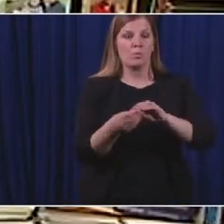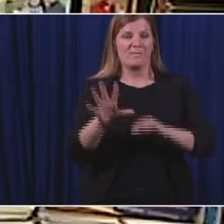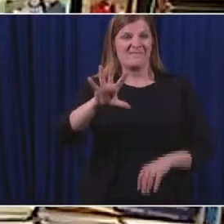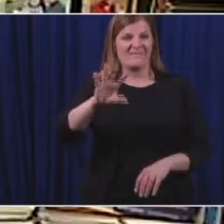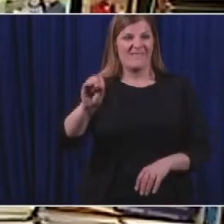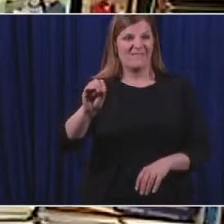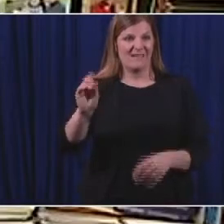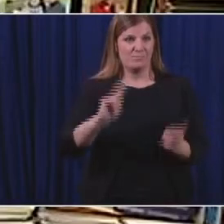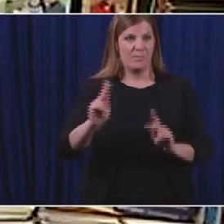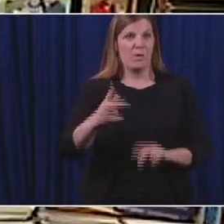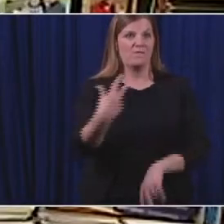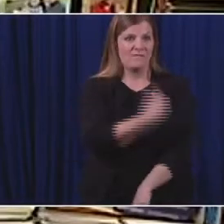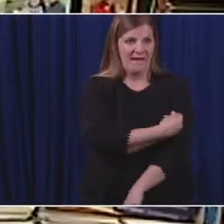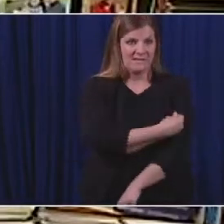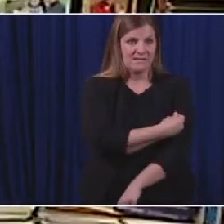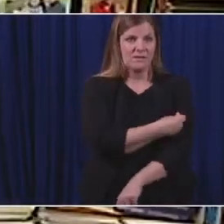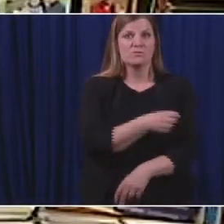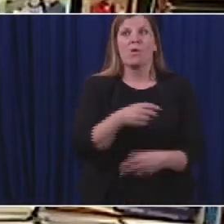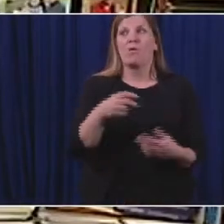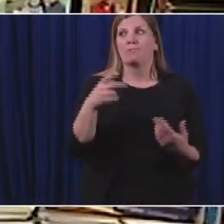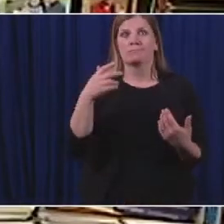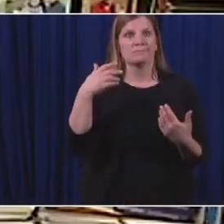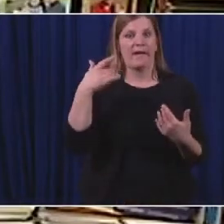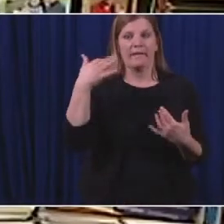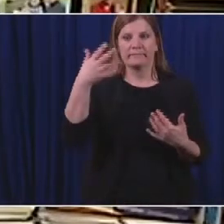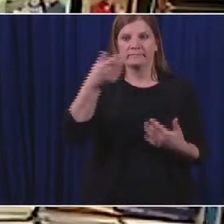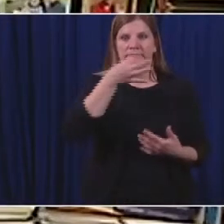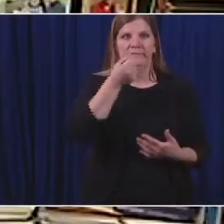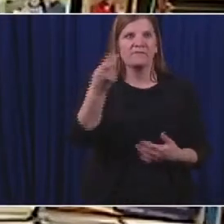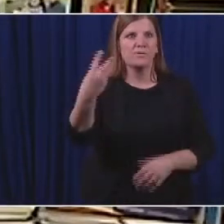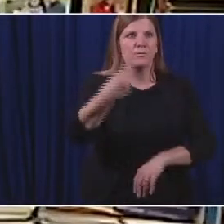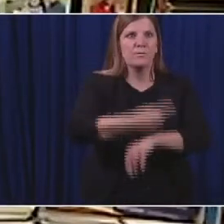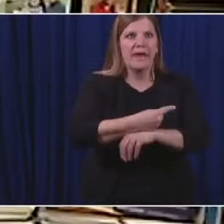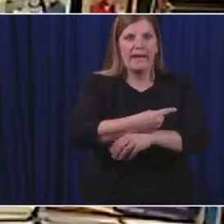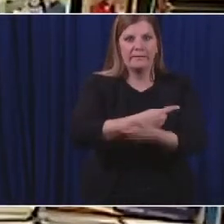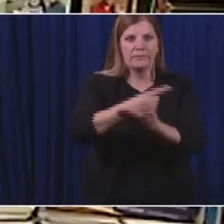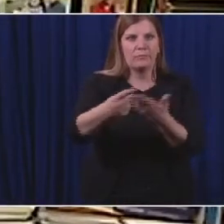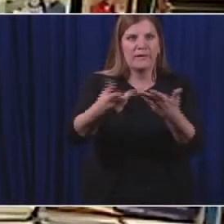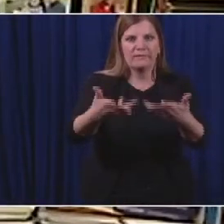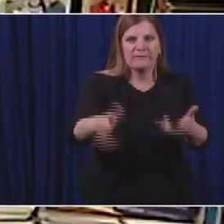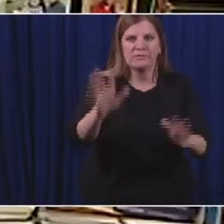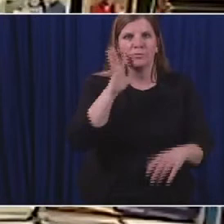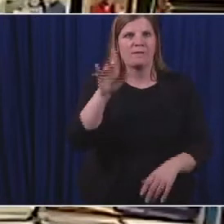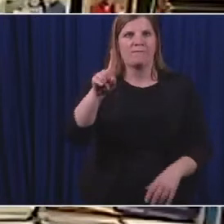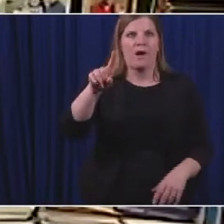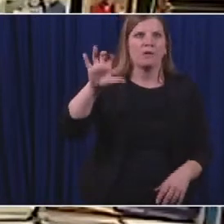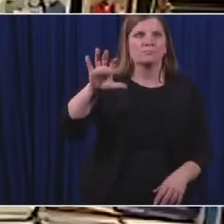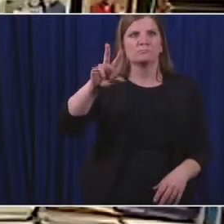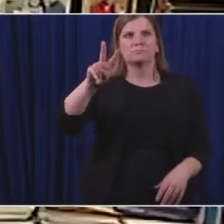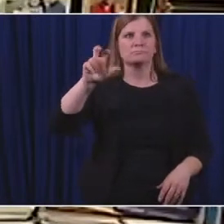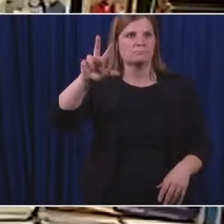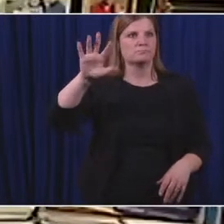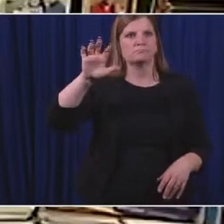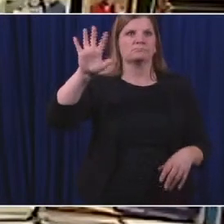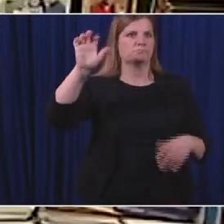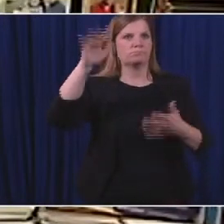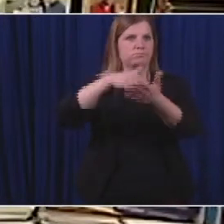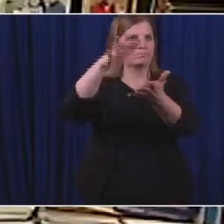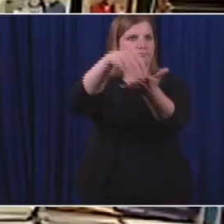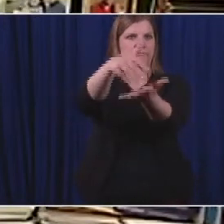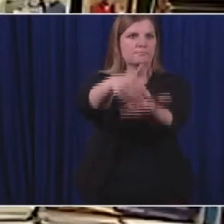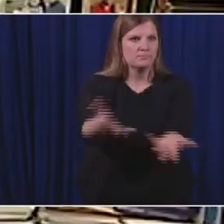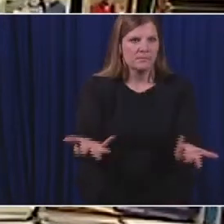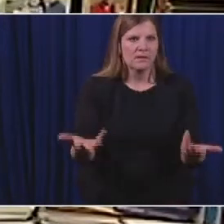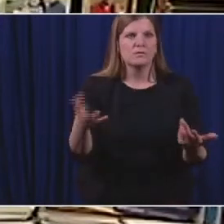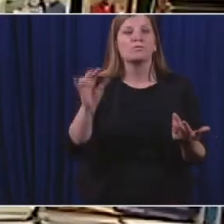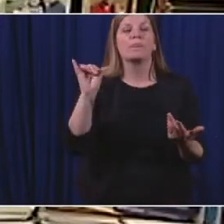vaccinated. By the end of the week, it will be hundreds to thousands, and it will grow from there. And I think what we're hoping is we can be the role model